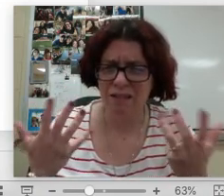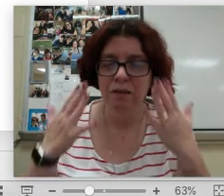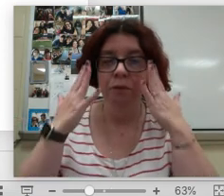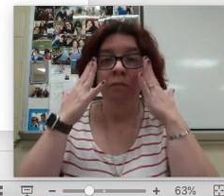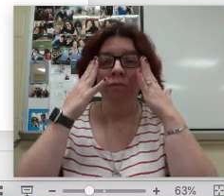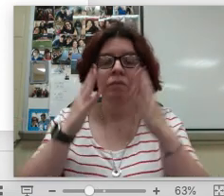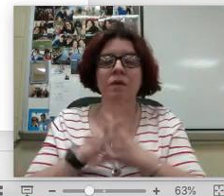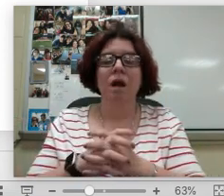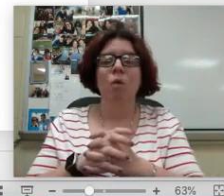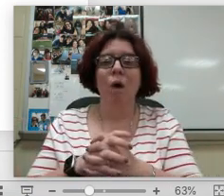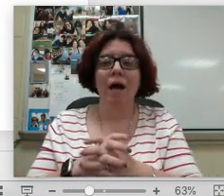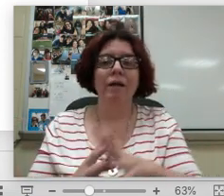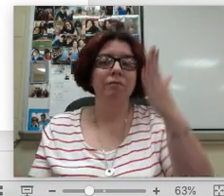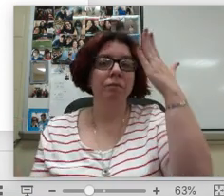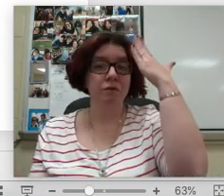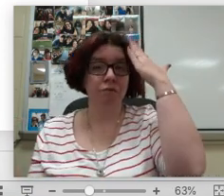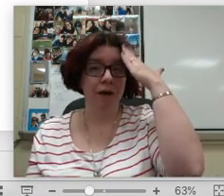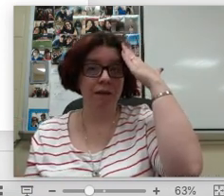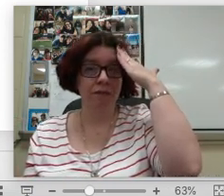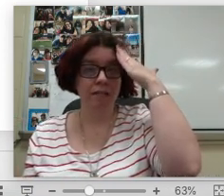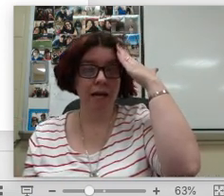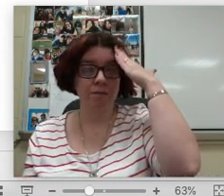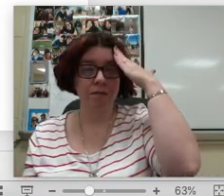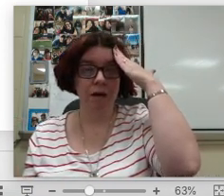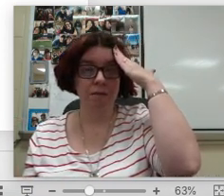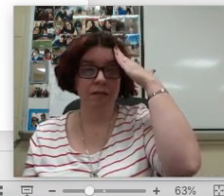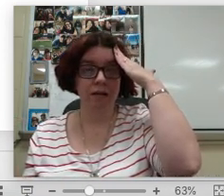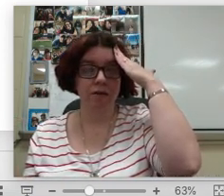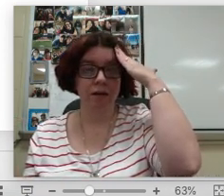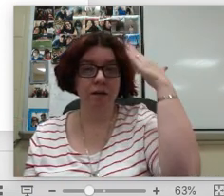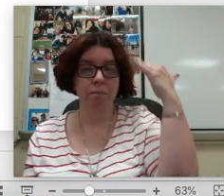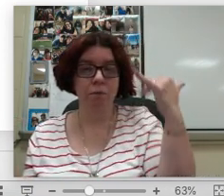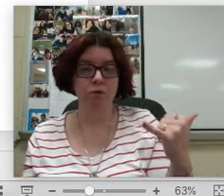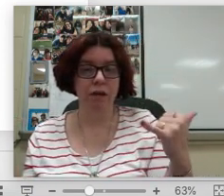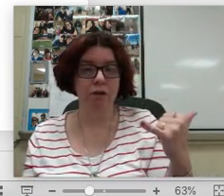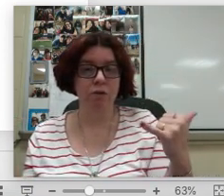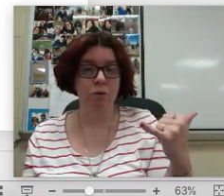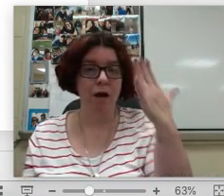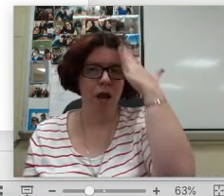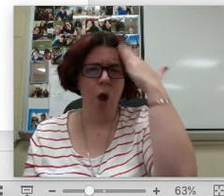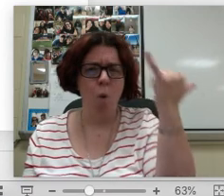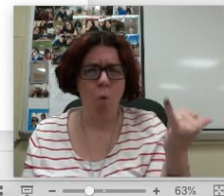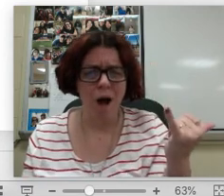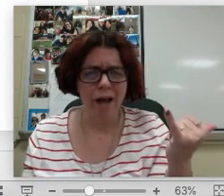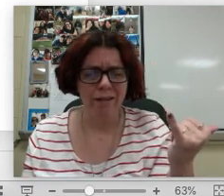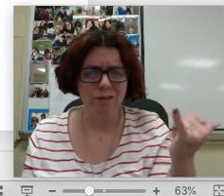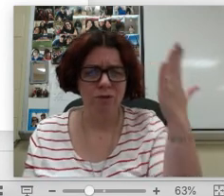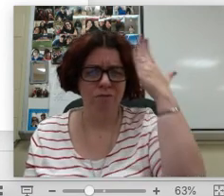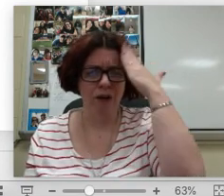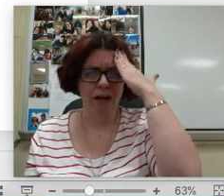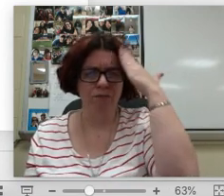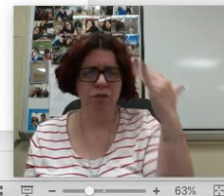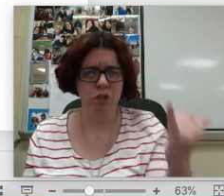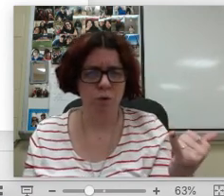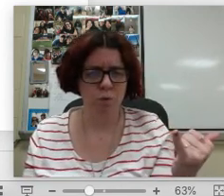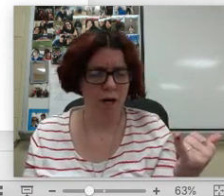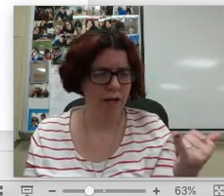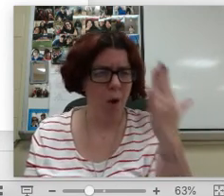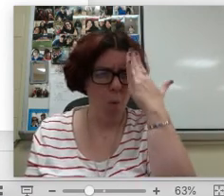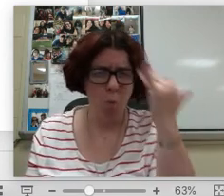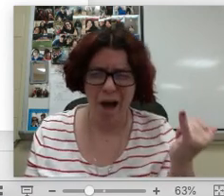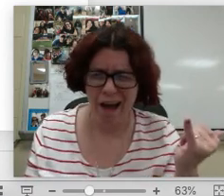what? Why? It's a 5 that taps the dominant side of your head, pulls down to a Y. Y. So it's a 5 to